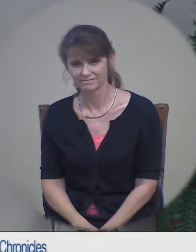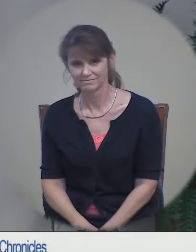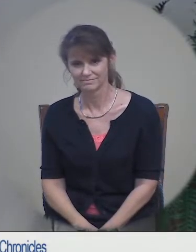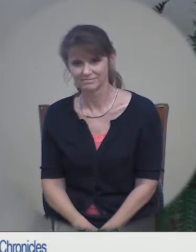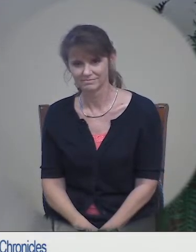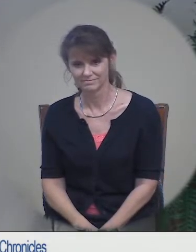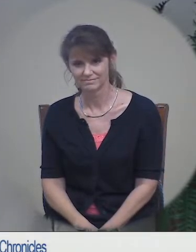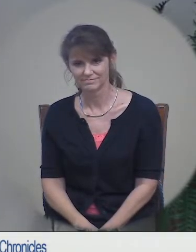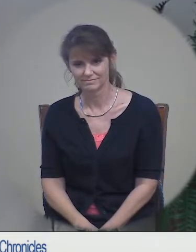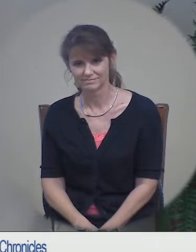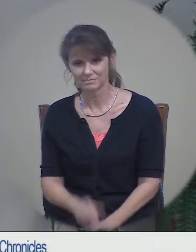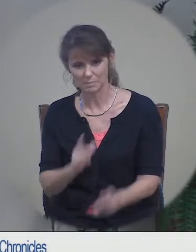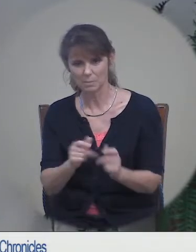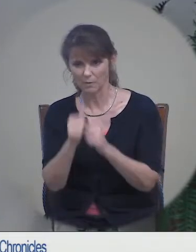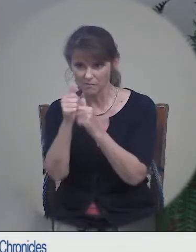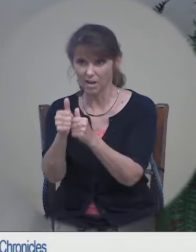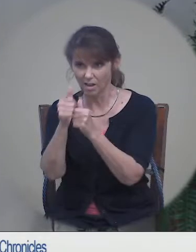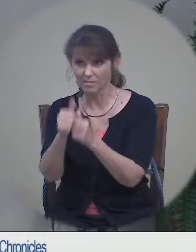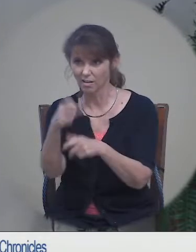God.